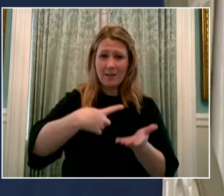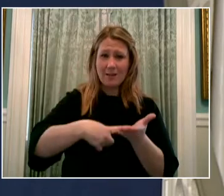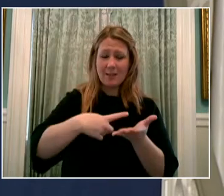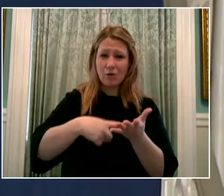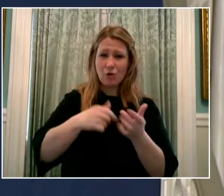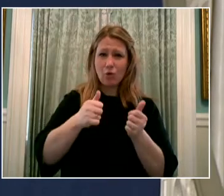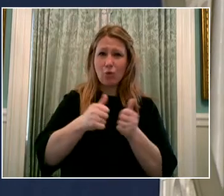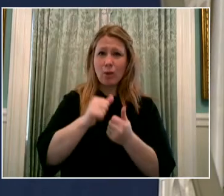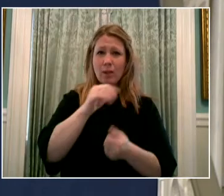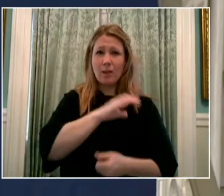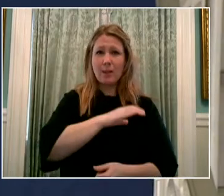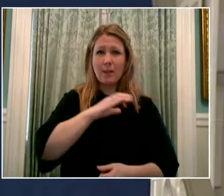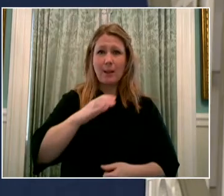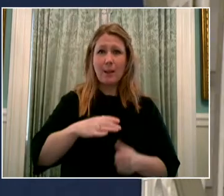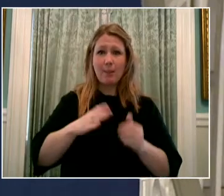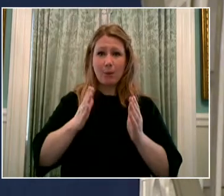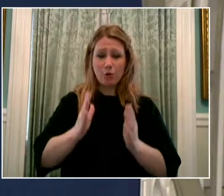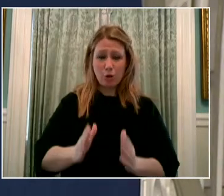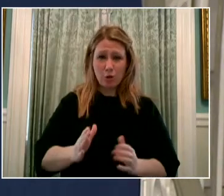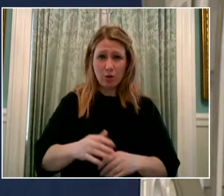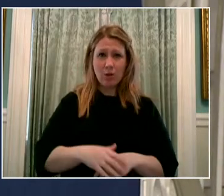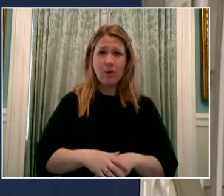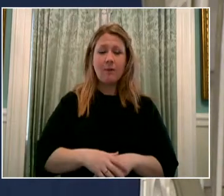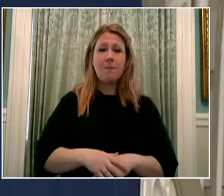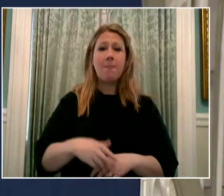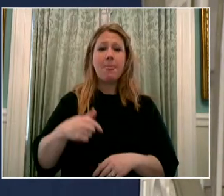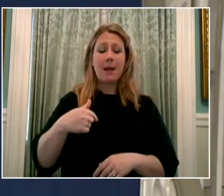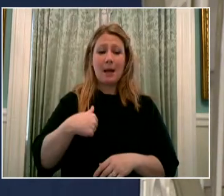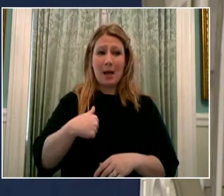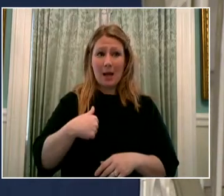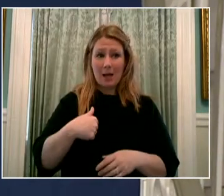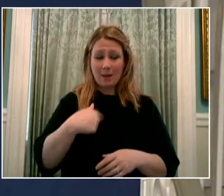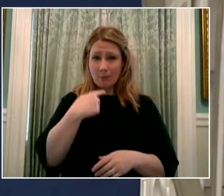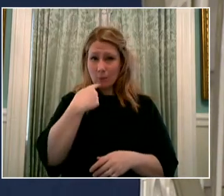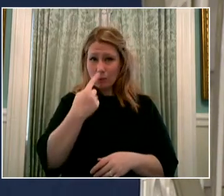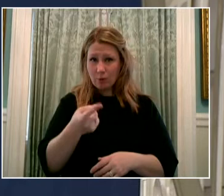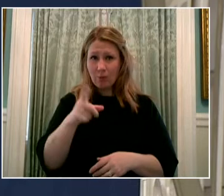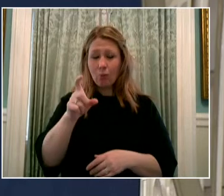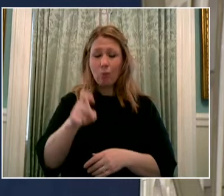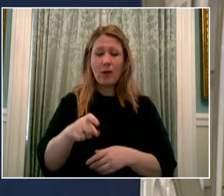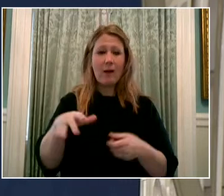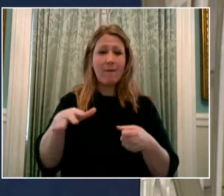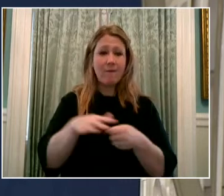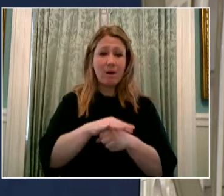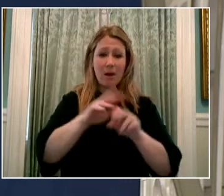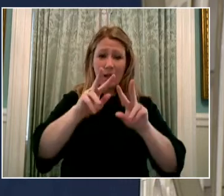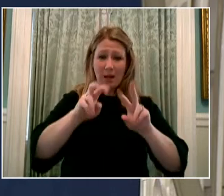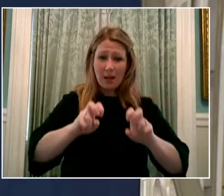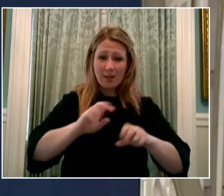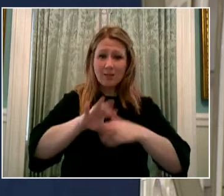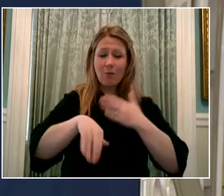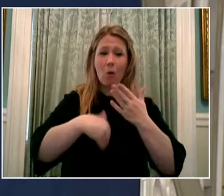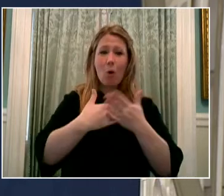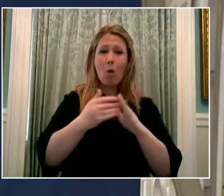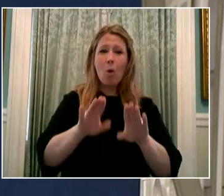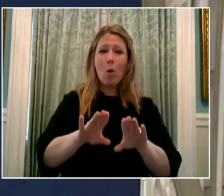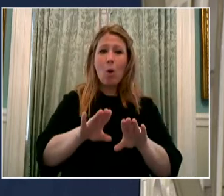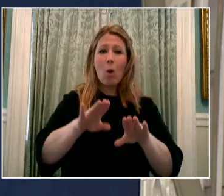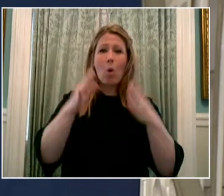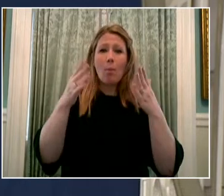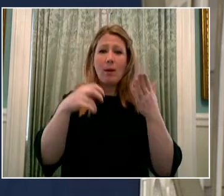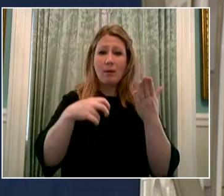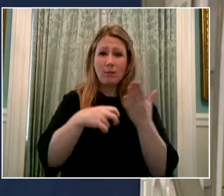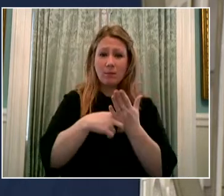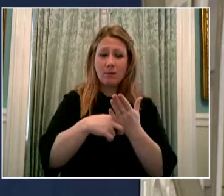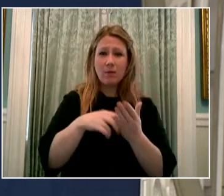I shared with him we need a complete analysis of all open violations, all the problems, particularly if there's a safety one.